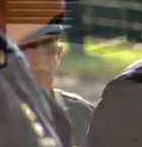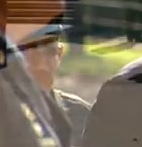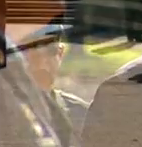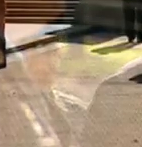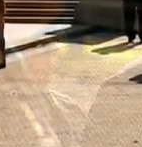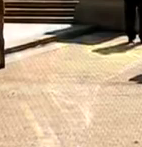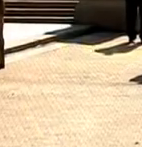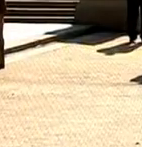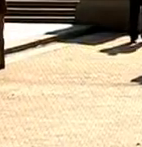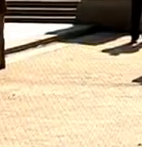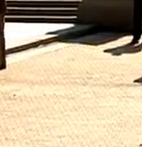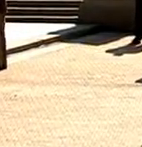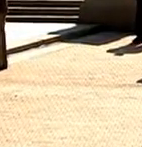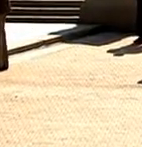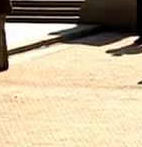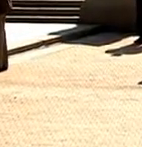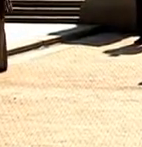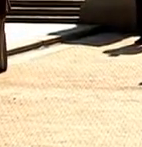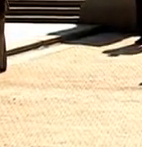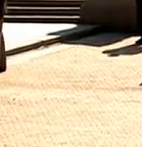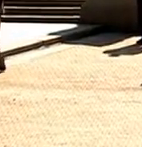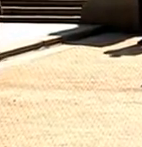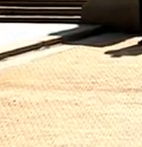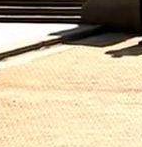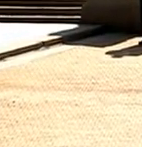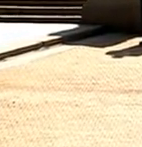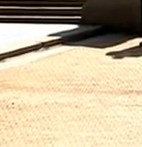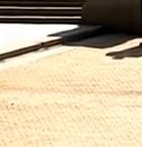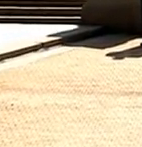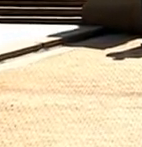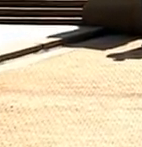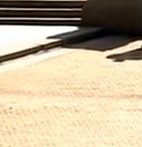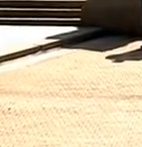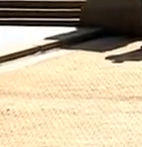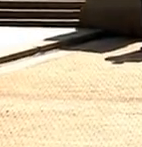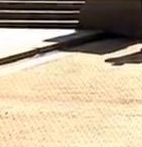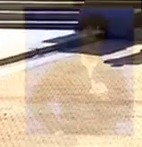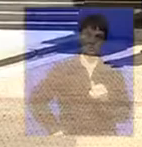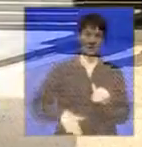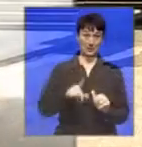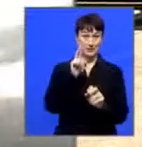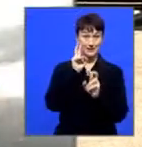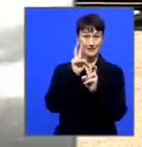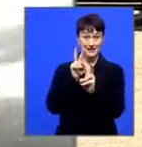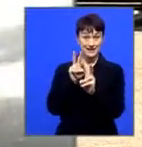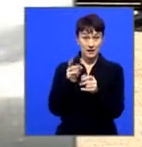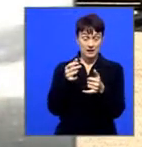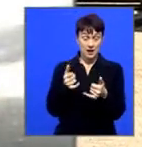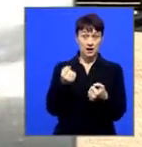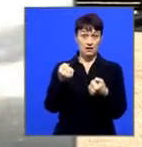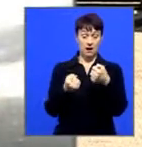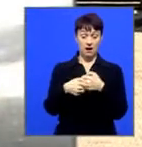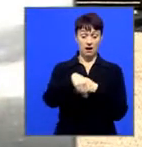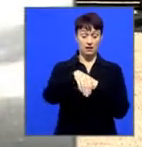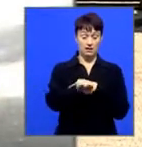Right, the singing of the national anthem now completed, and you're going to see now that the casket is unloaded